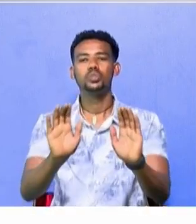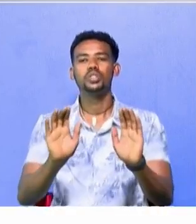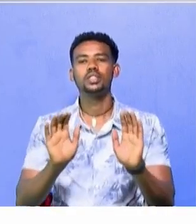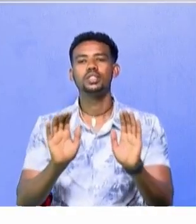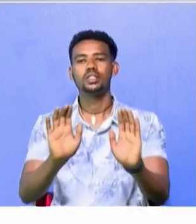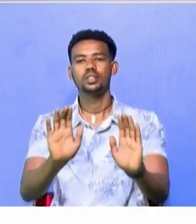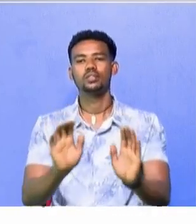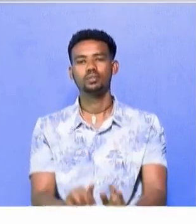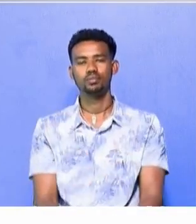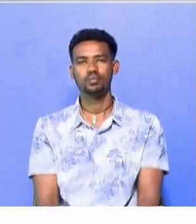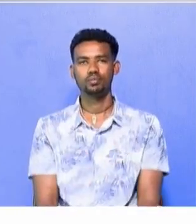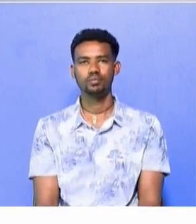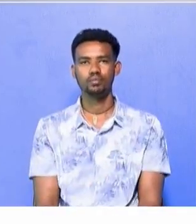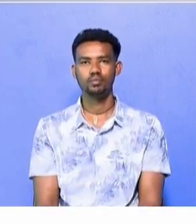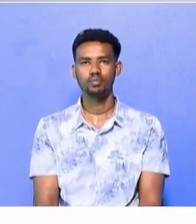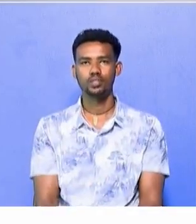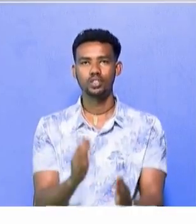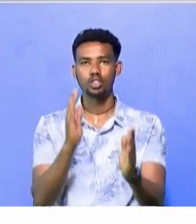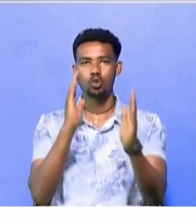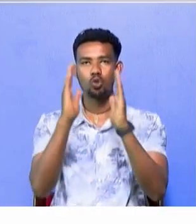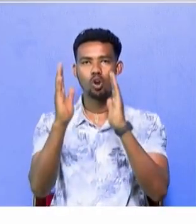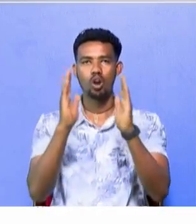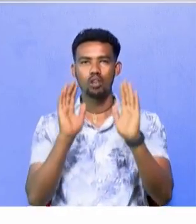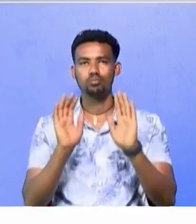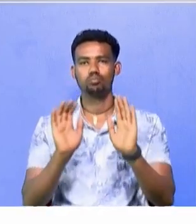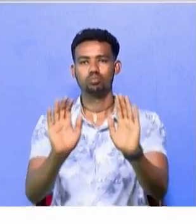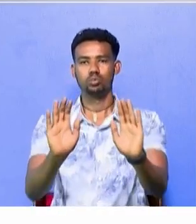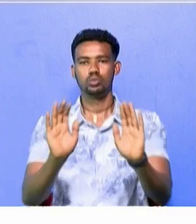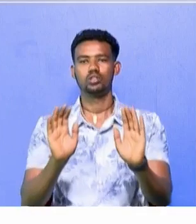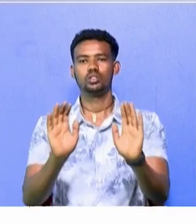She is pushing the wall.